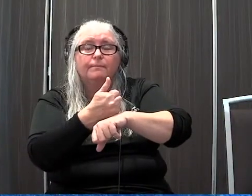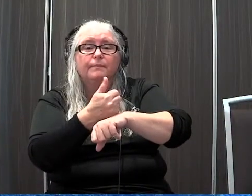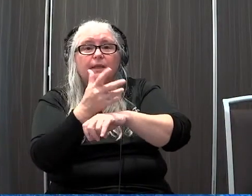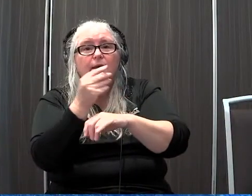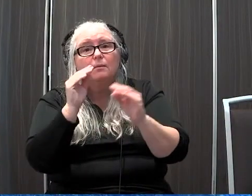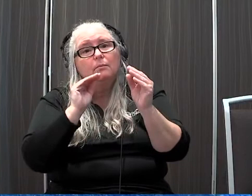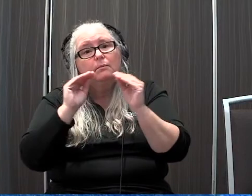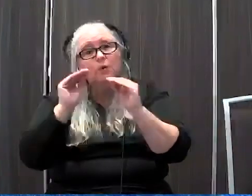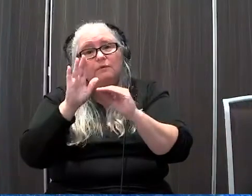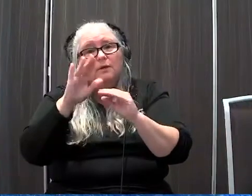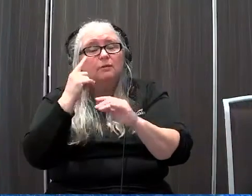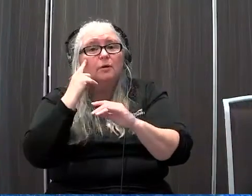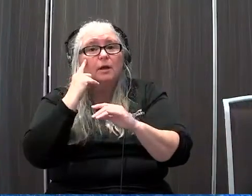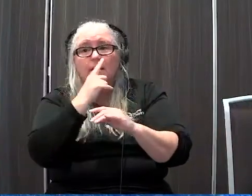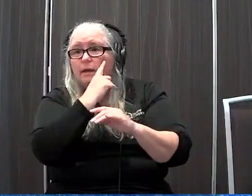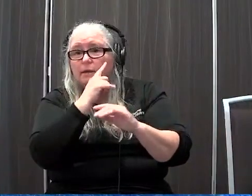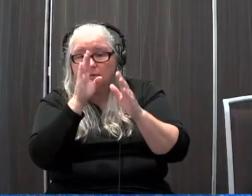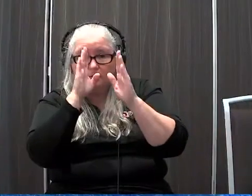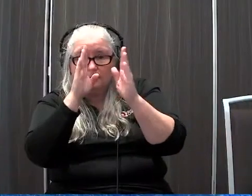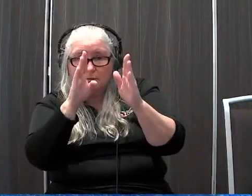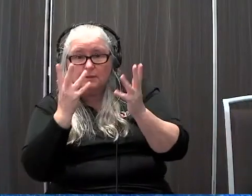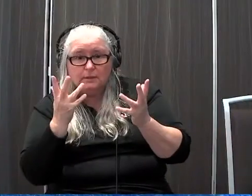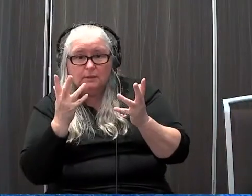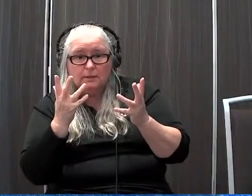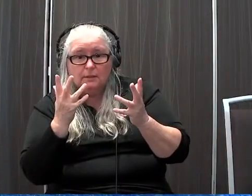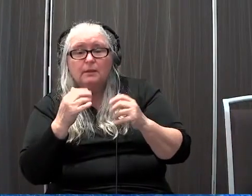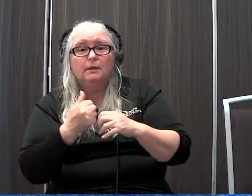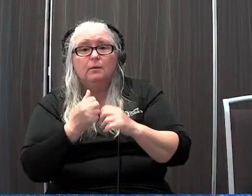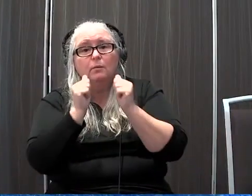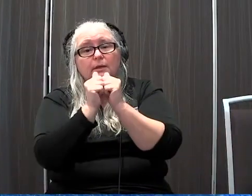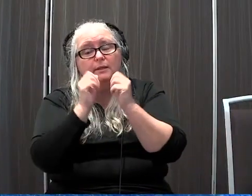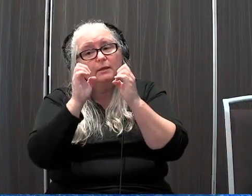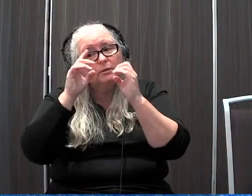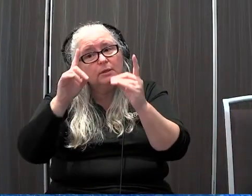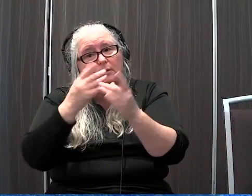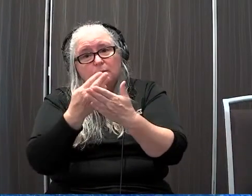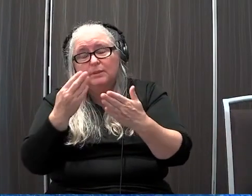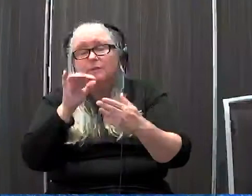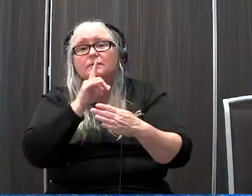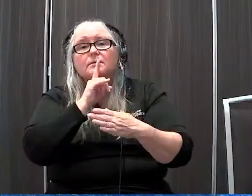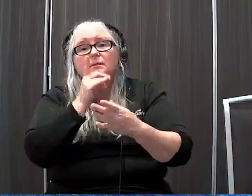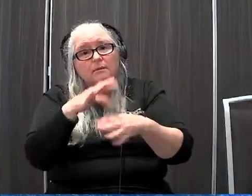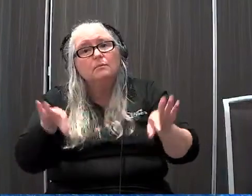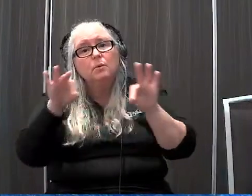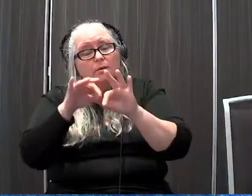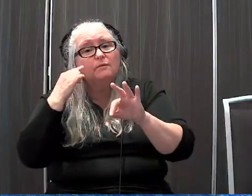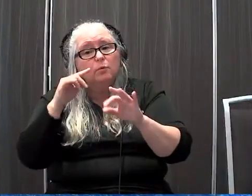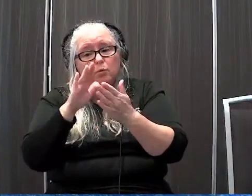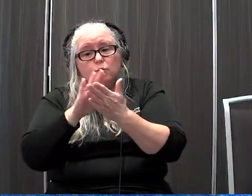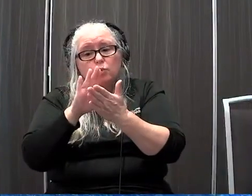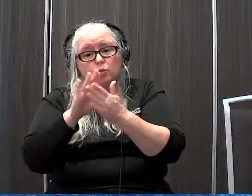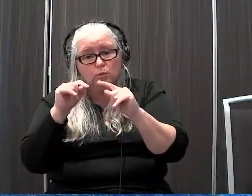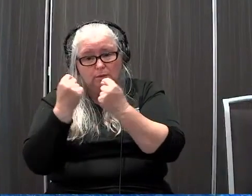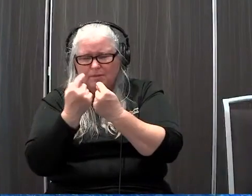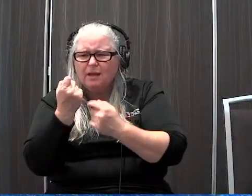moving their eyes so that their visual field is capturing the educational material. So it's just really important for school teams to understand the need